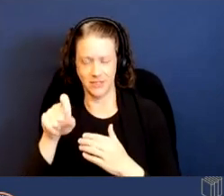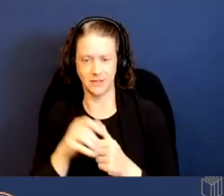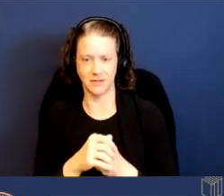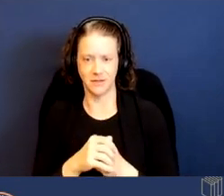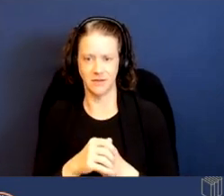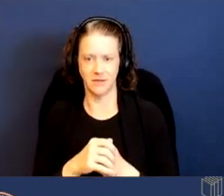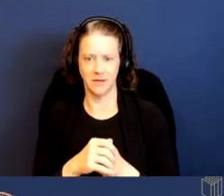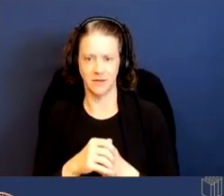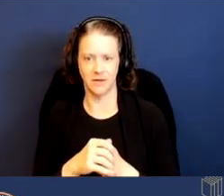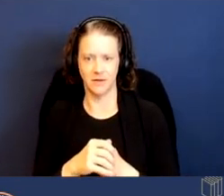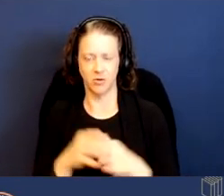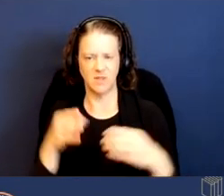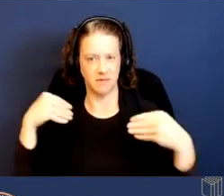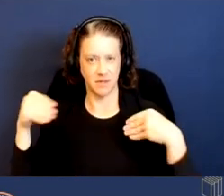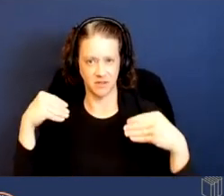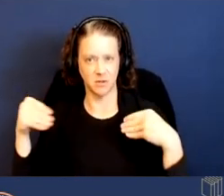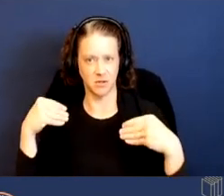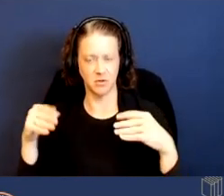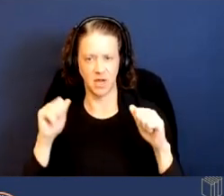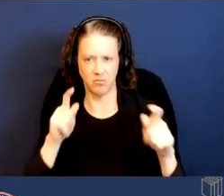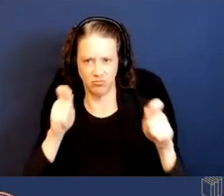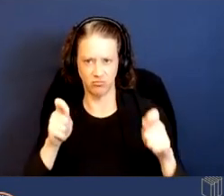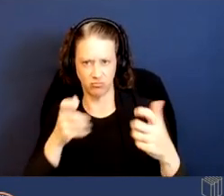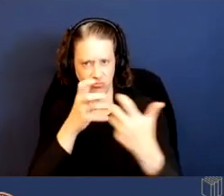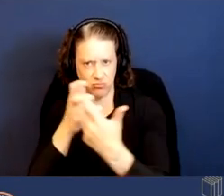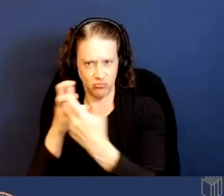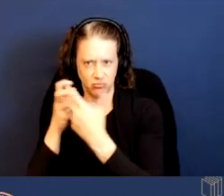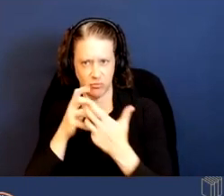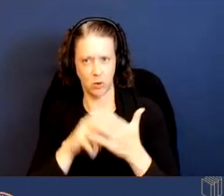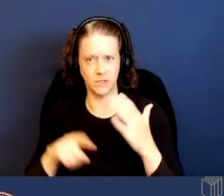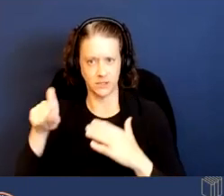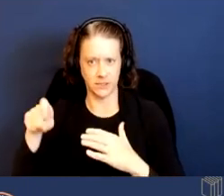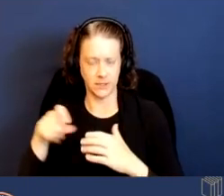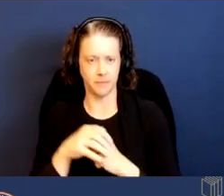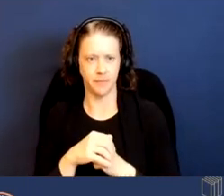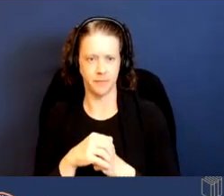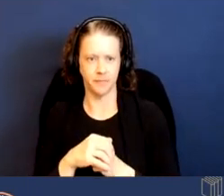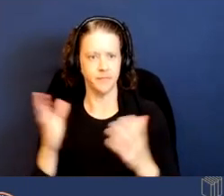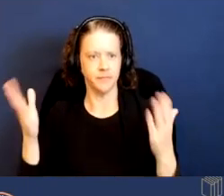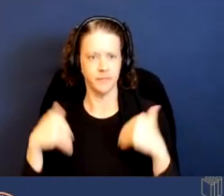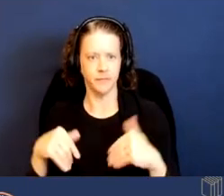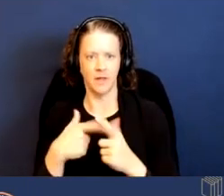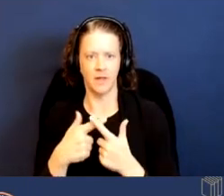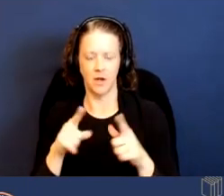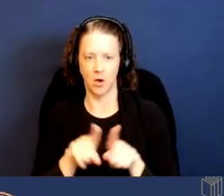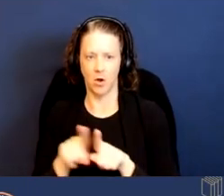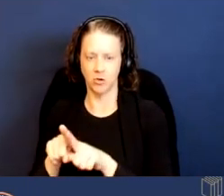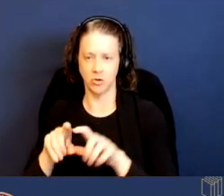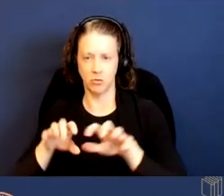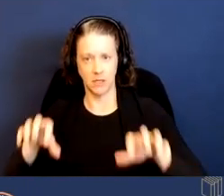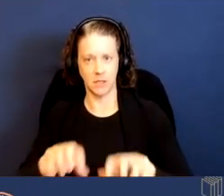room for I think some tailored support there, and then also, conducting